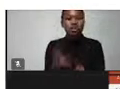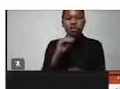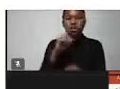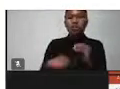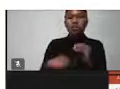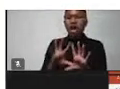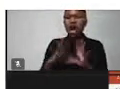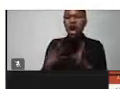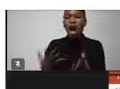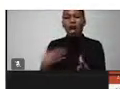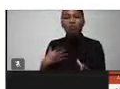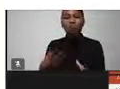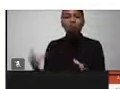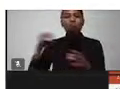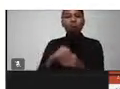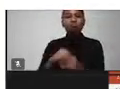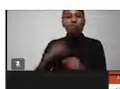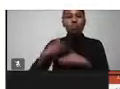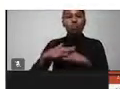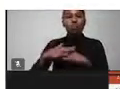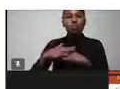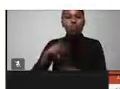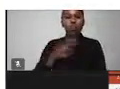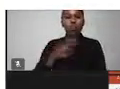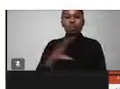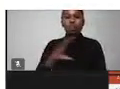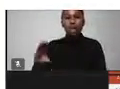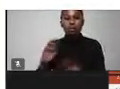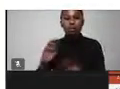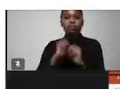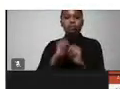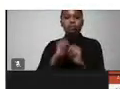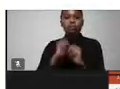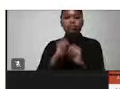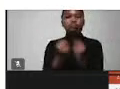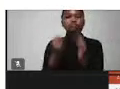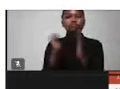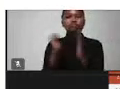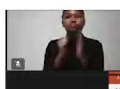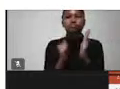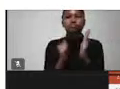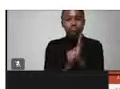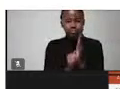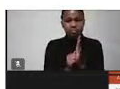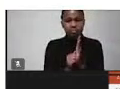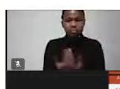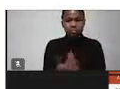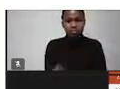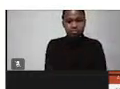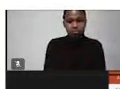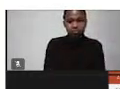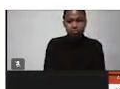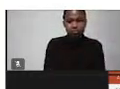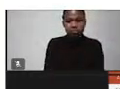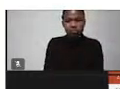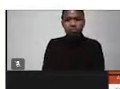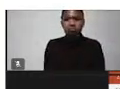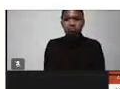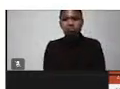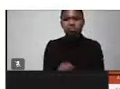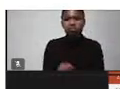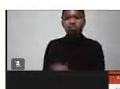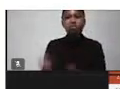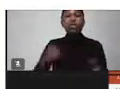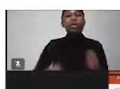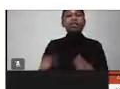do we contribute more from the Western Cape in terms of the national trade policy agenda and objectives. Then in terms of the performance, so just